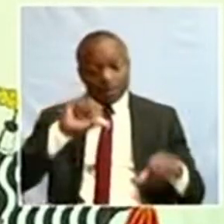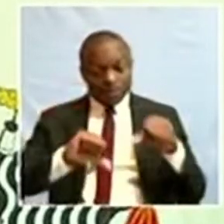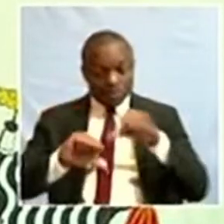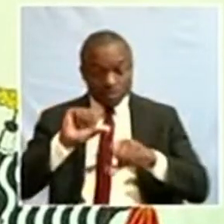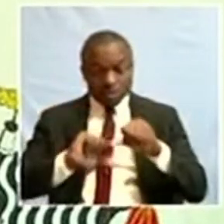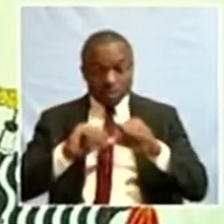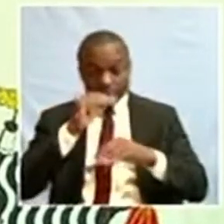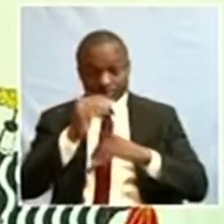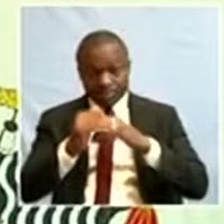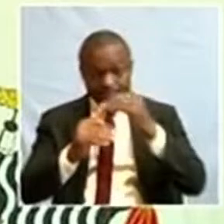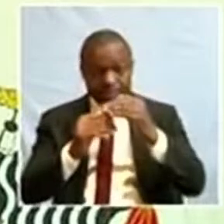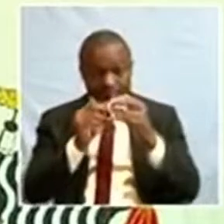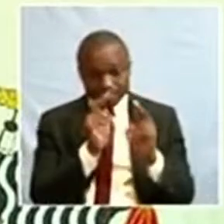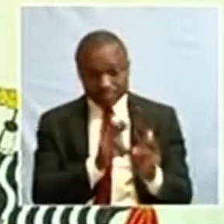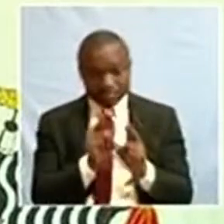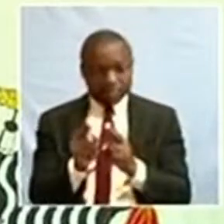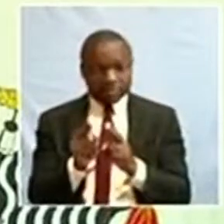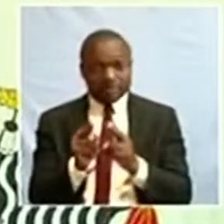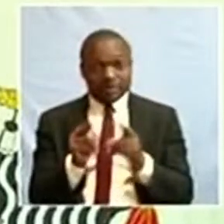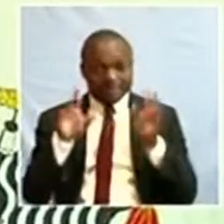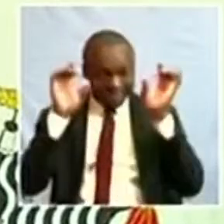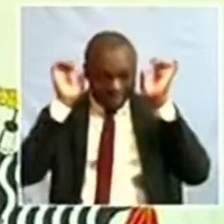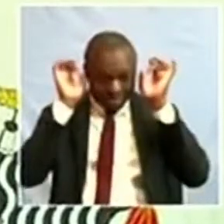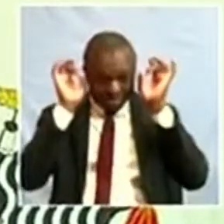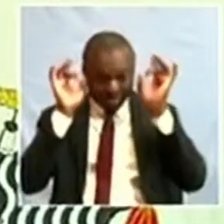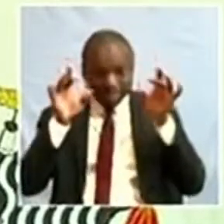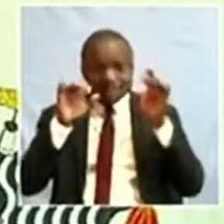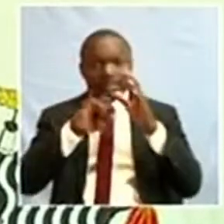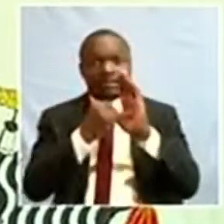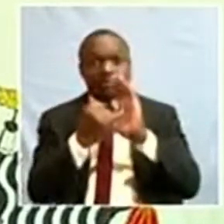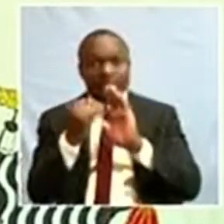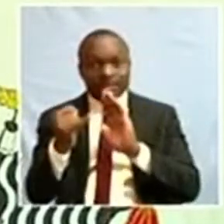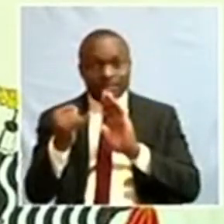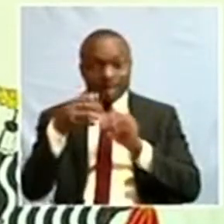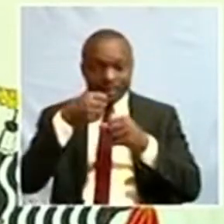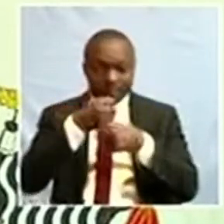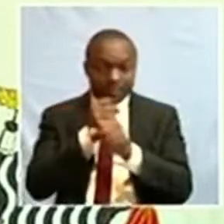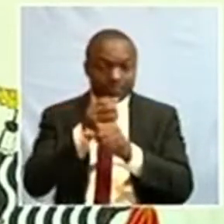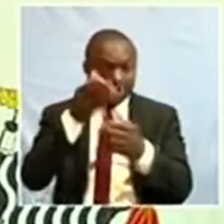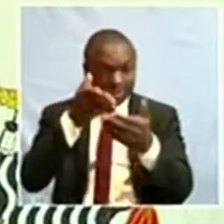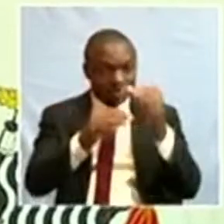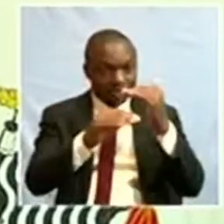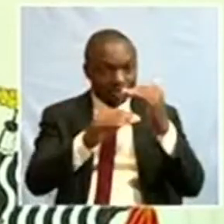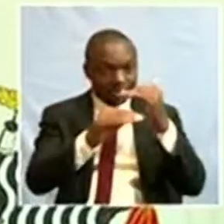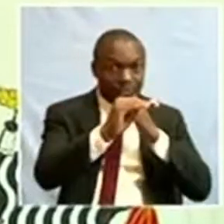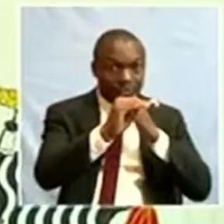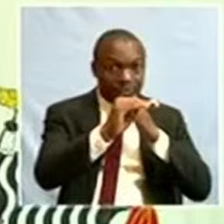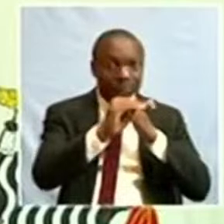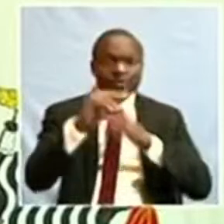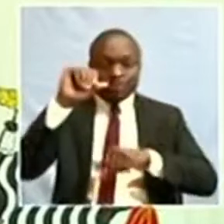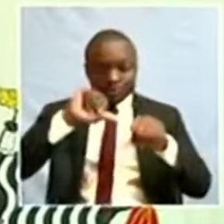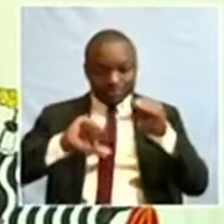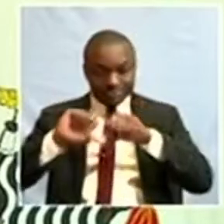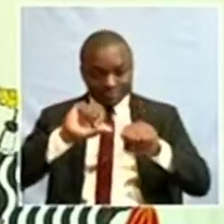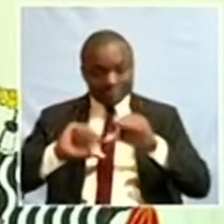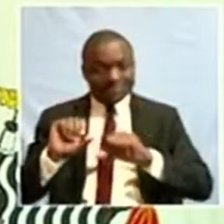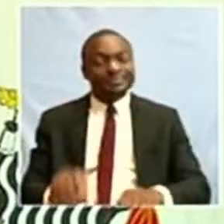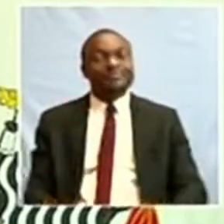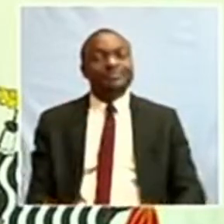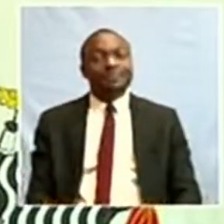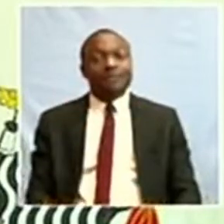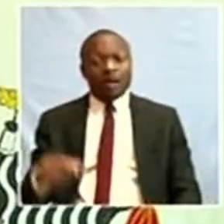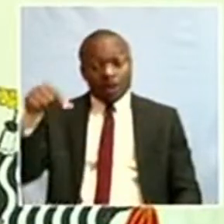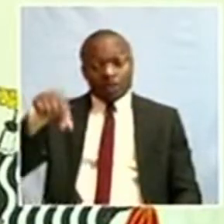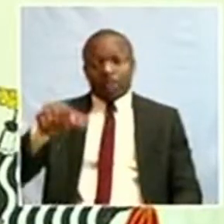to respond to the risks identified are also formulated at this stage of the audit. In terms of the